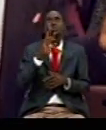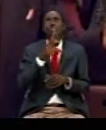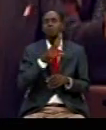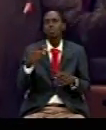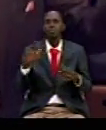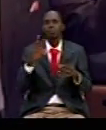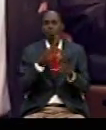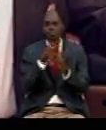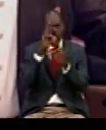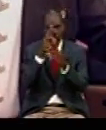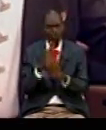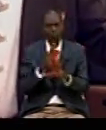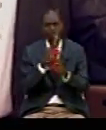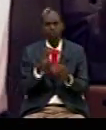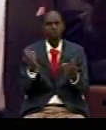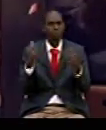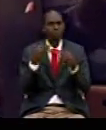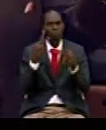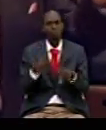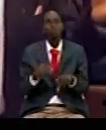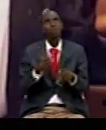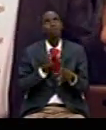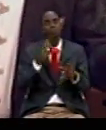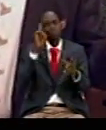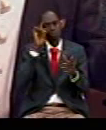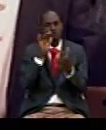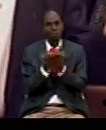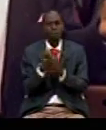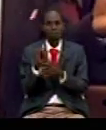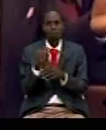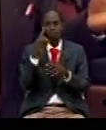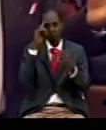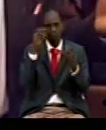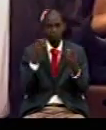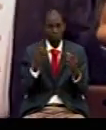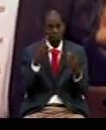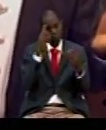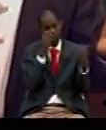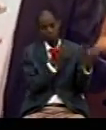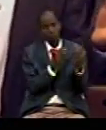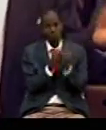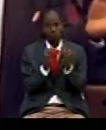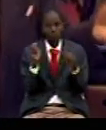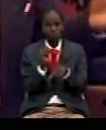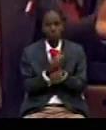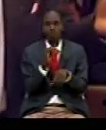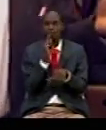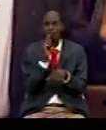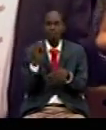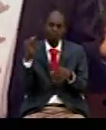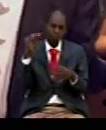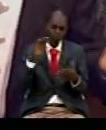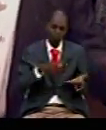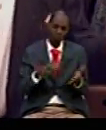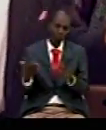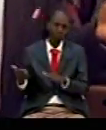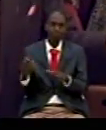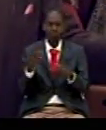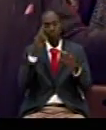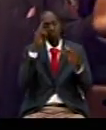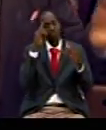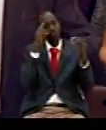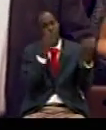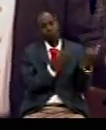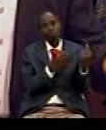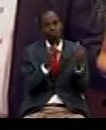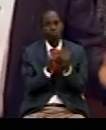persons. Lord, I believe. Faith without works is dead. Faith without action is dead. Faith